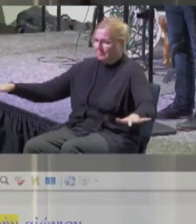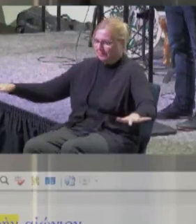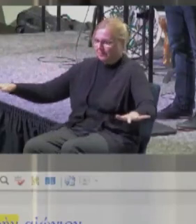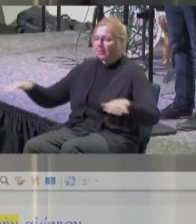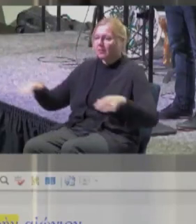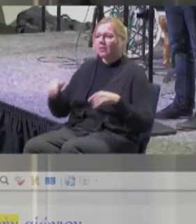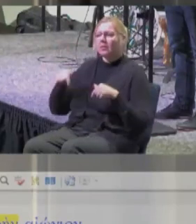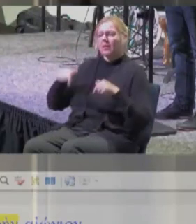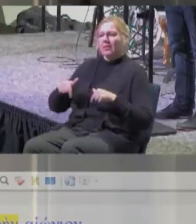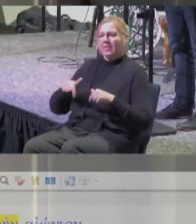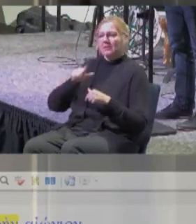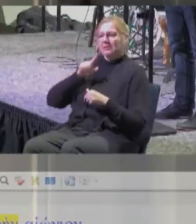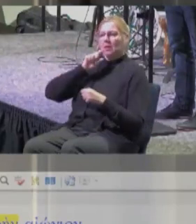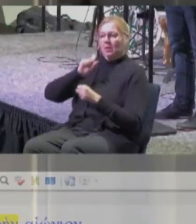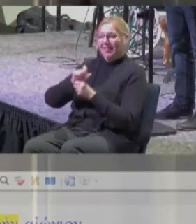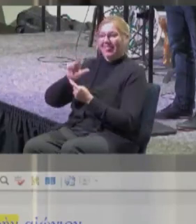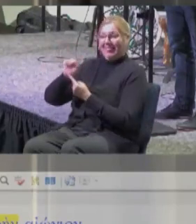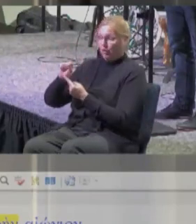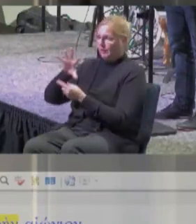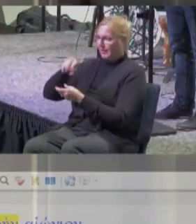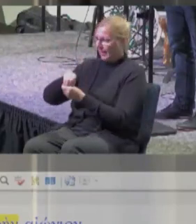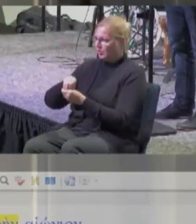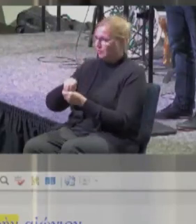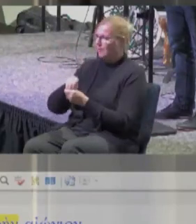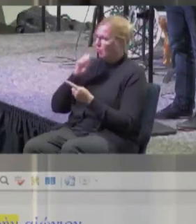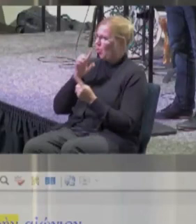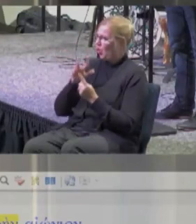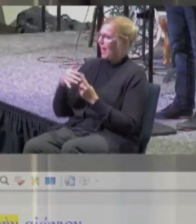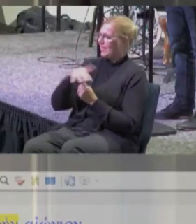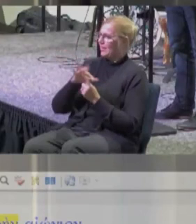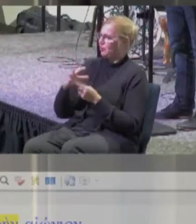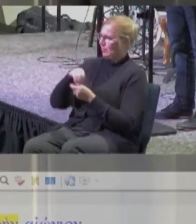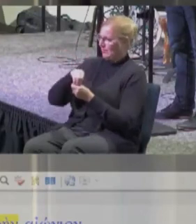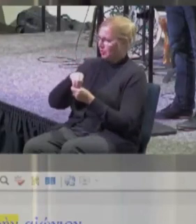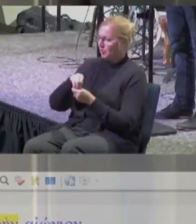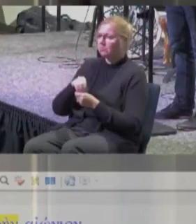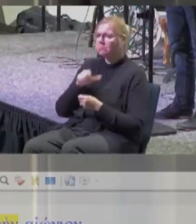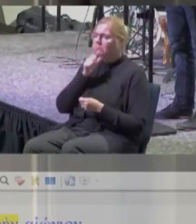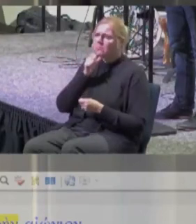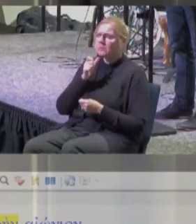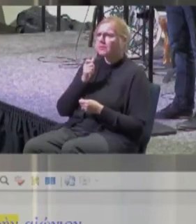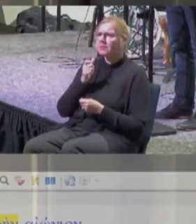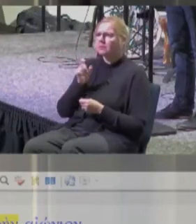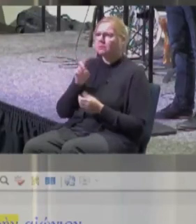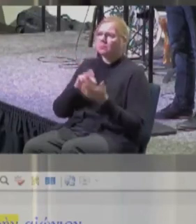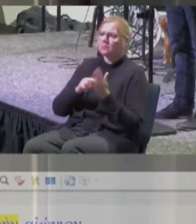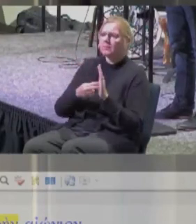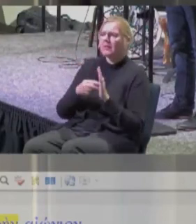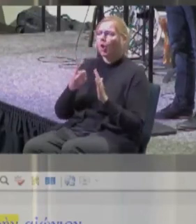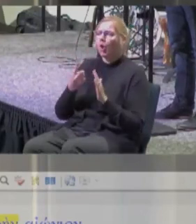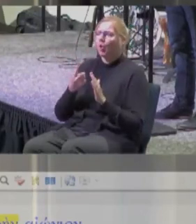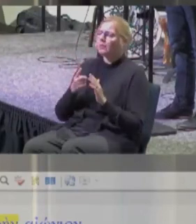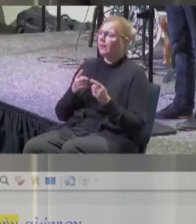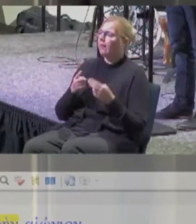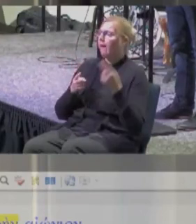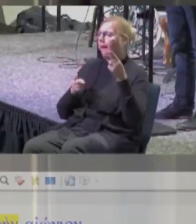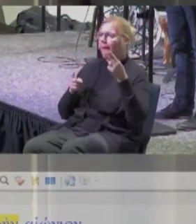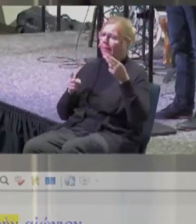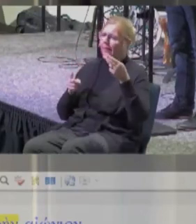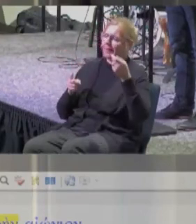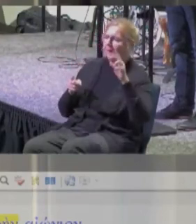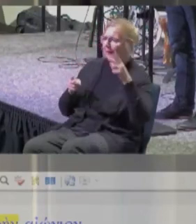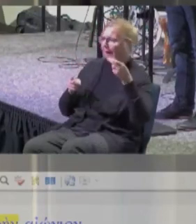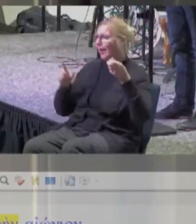This literary engagement or contextualization doesn't necessarily imply high or low culture, high or